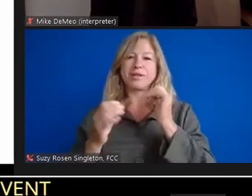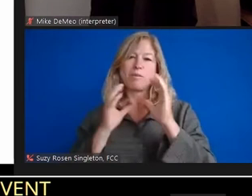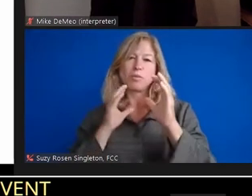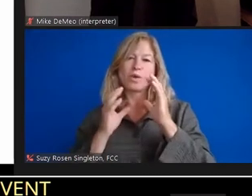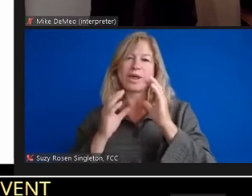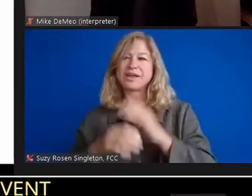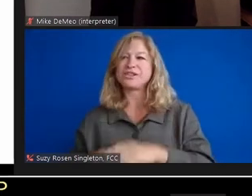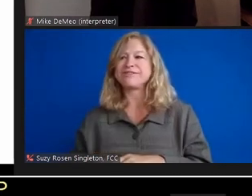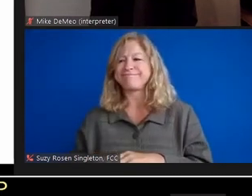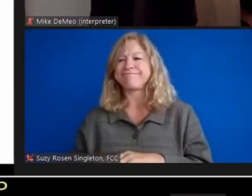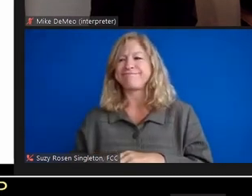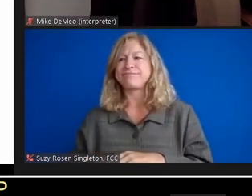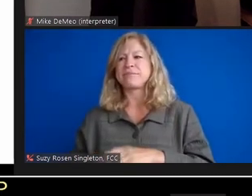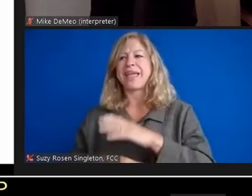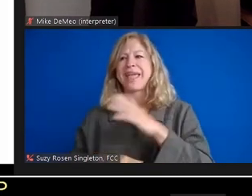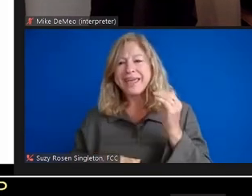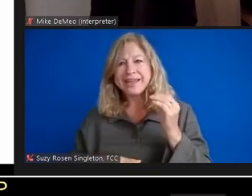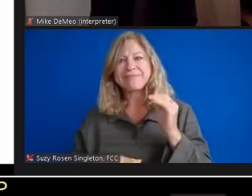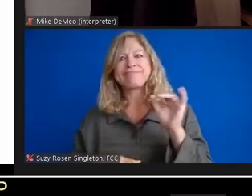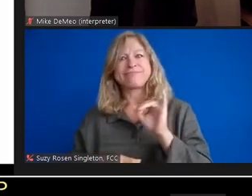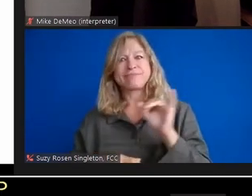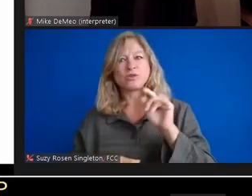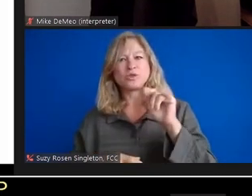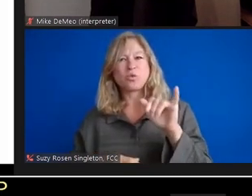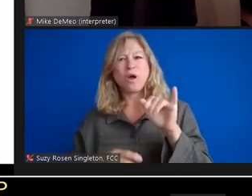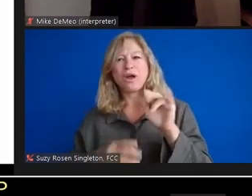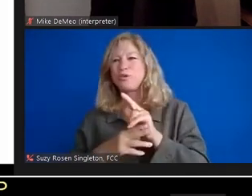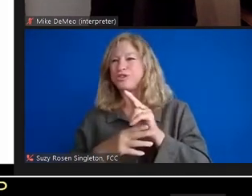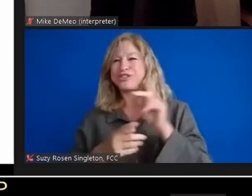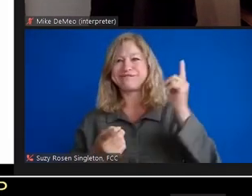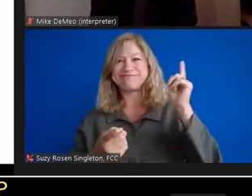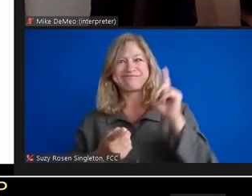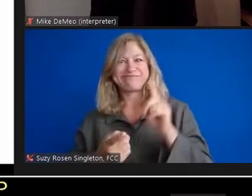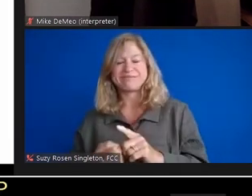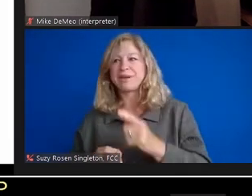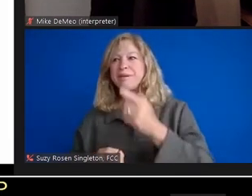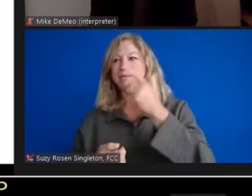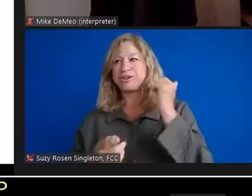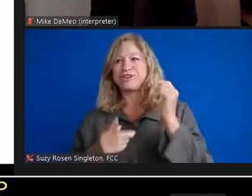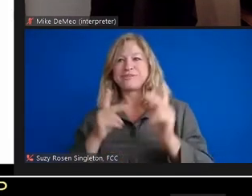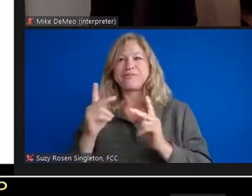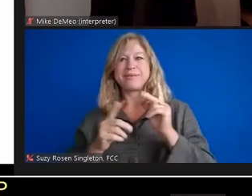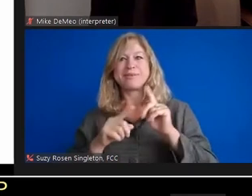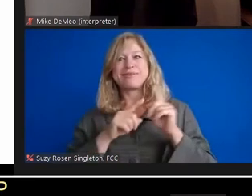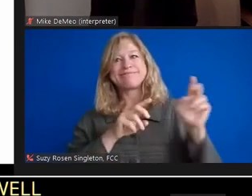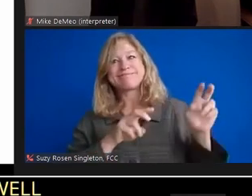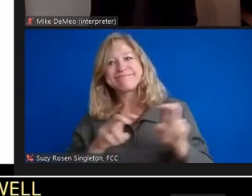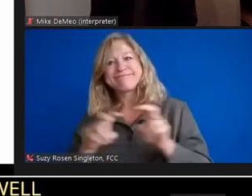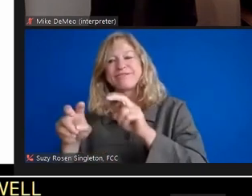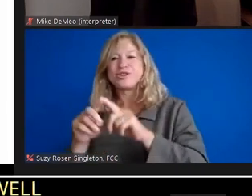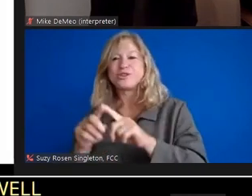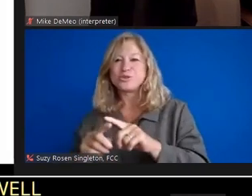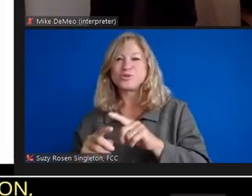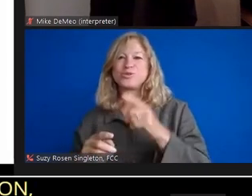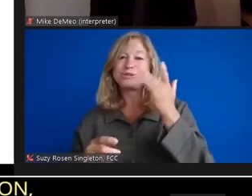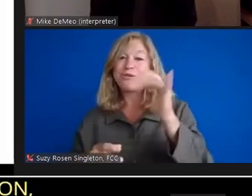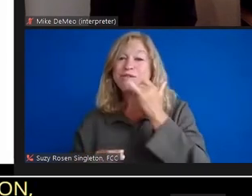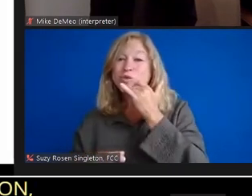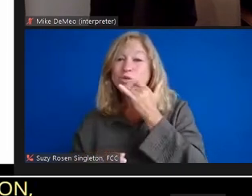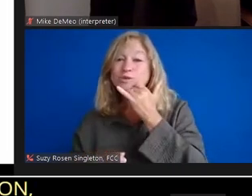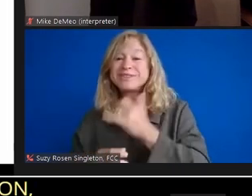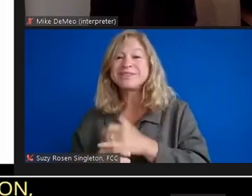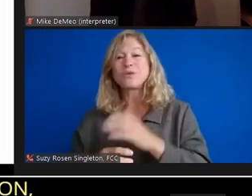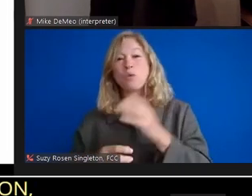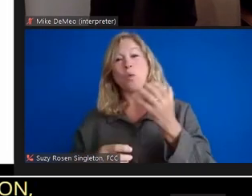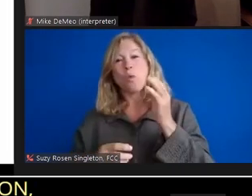that have significantly impacted the quality of communication. And TTY usage has significantly declined as